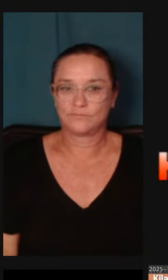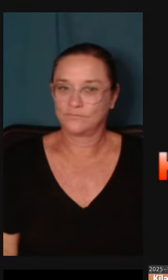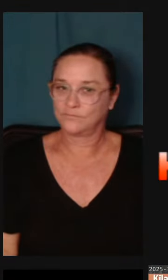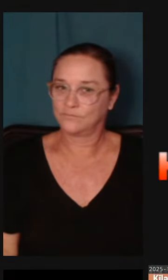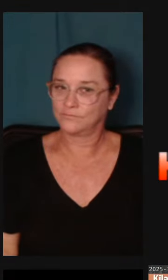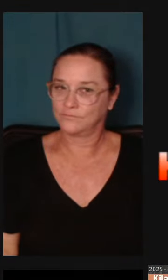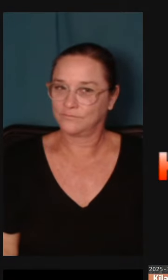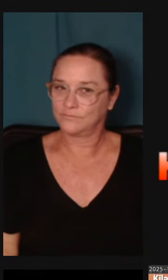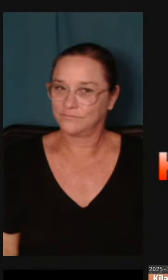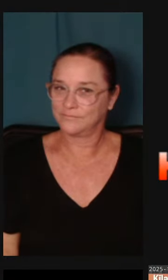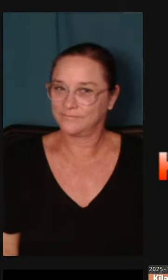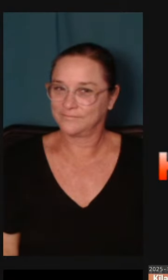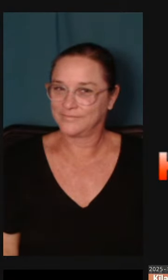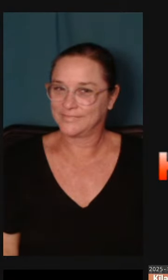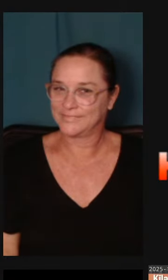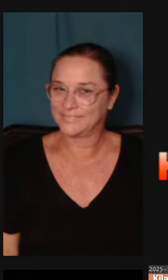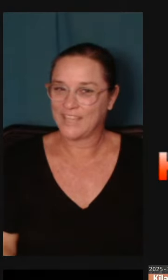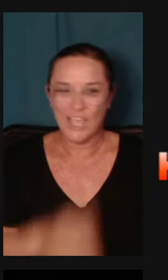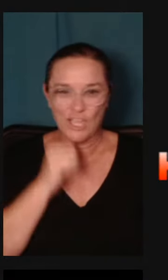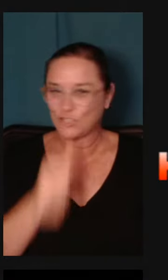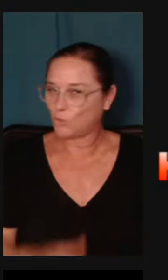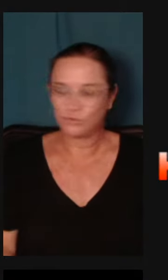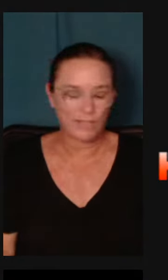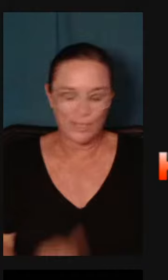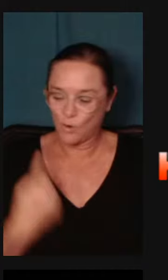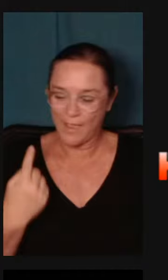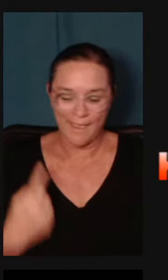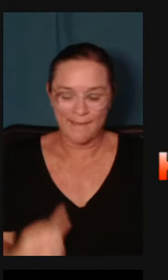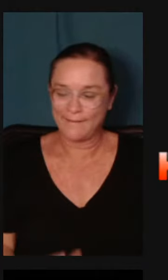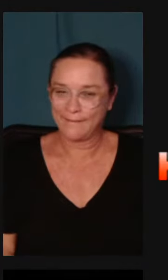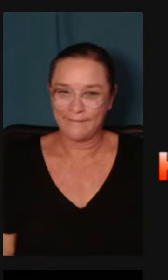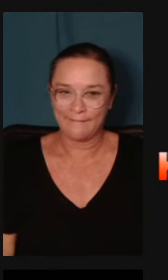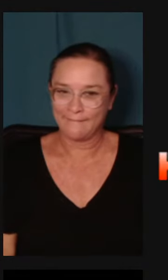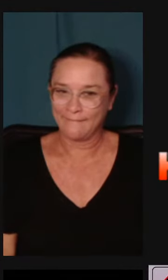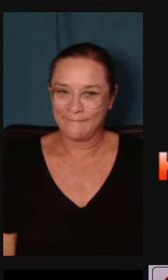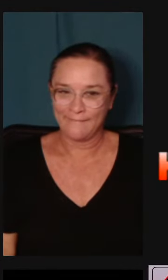Don't shake your head.